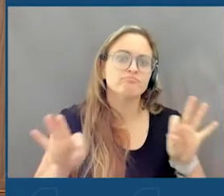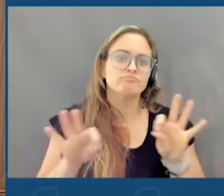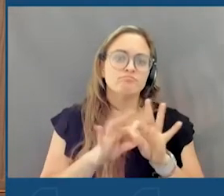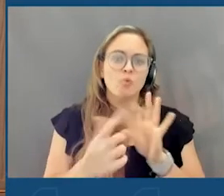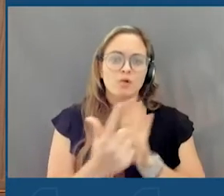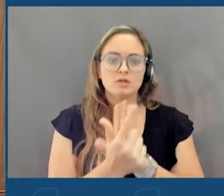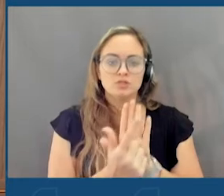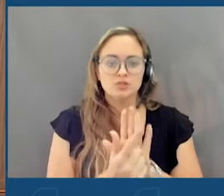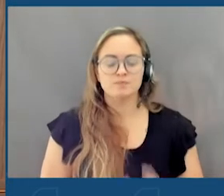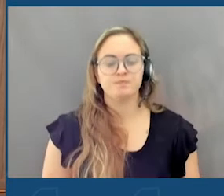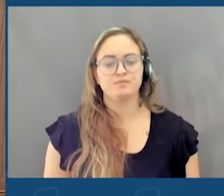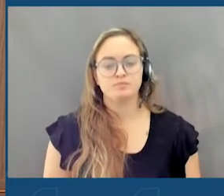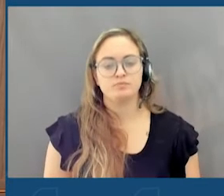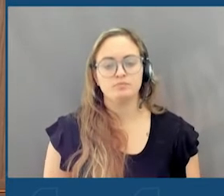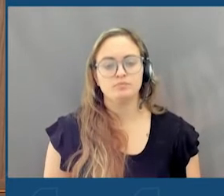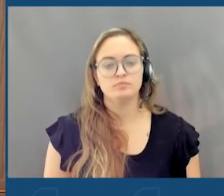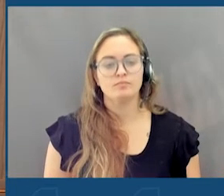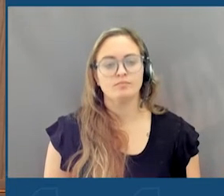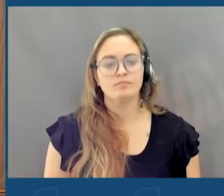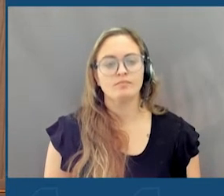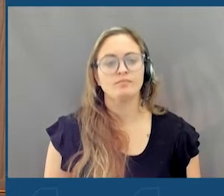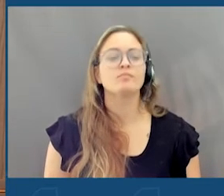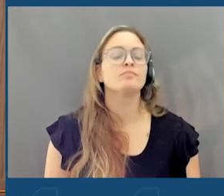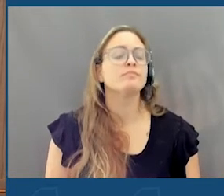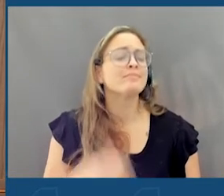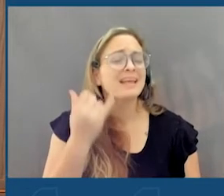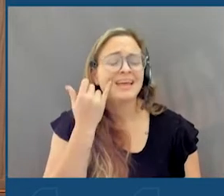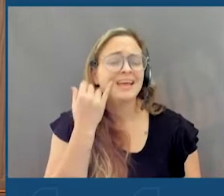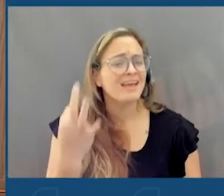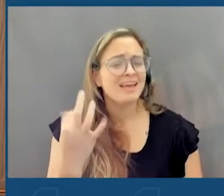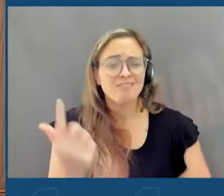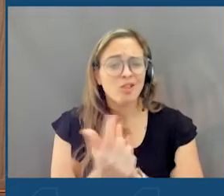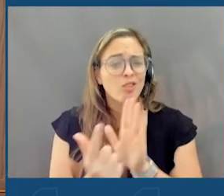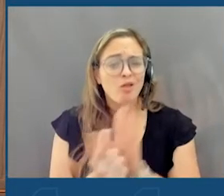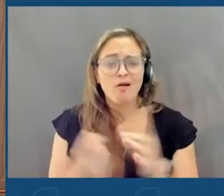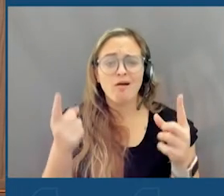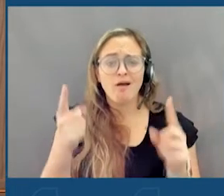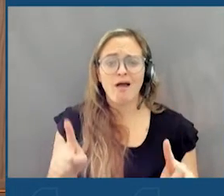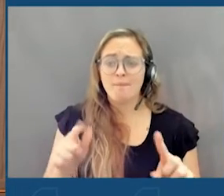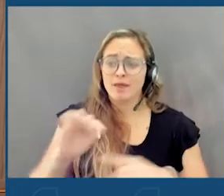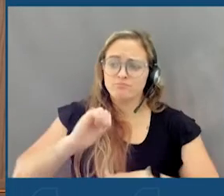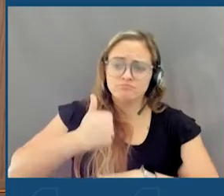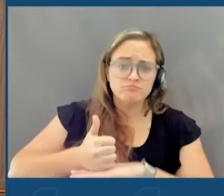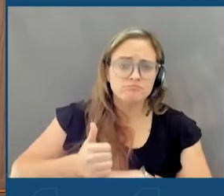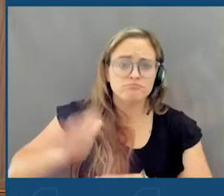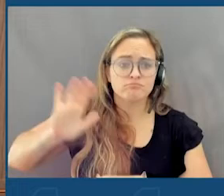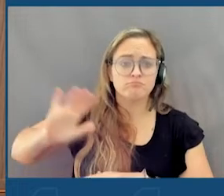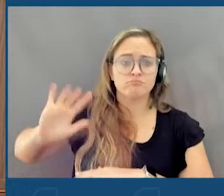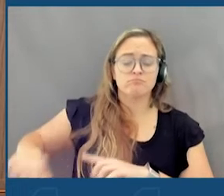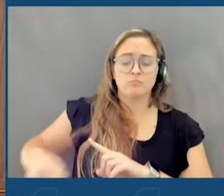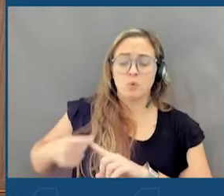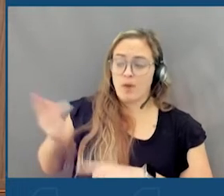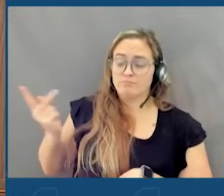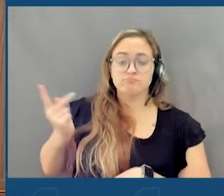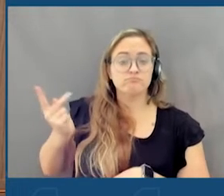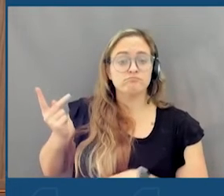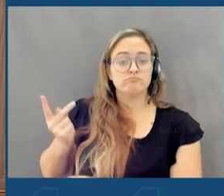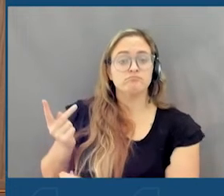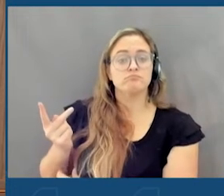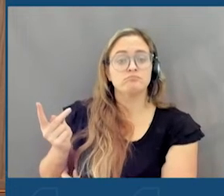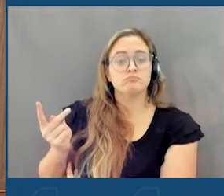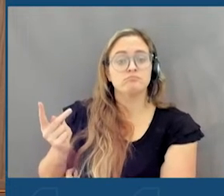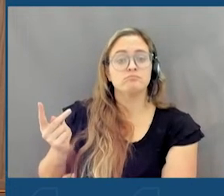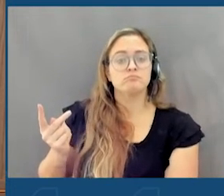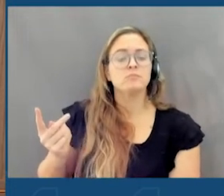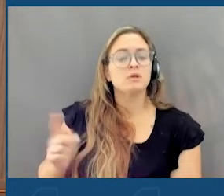legislation. If this law had been in effect where my wife Jackie and I